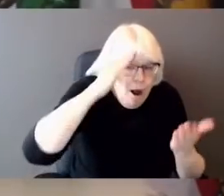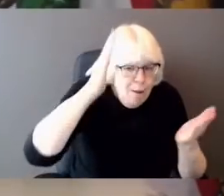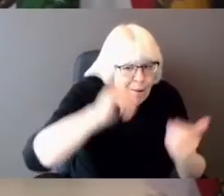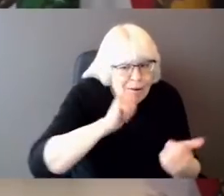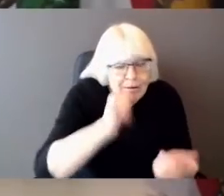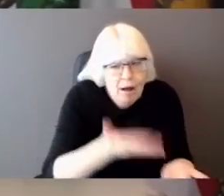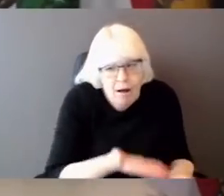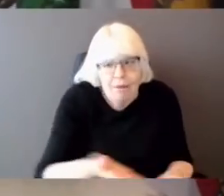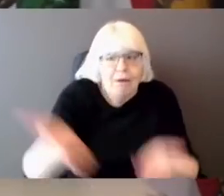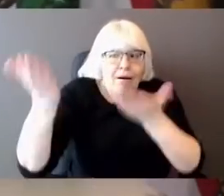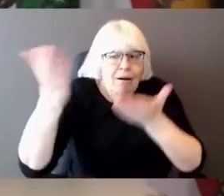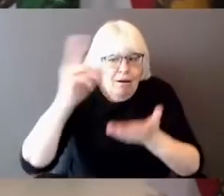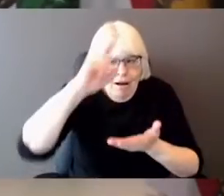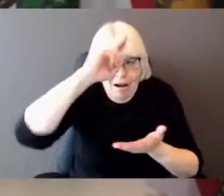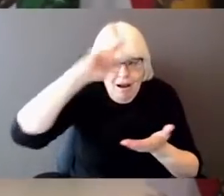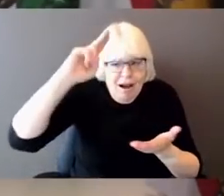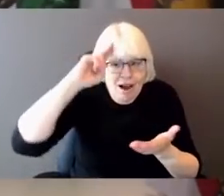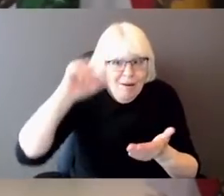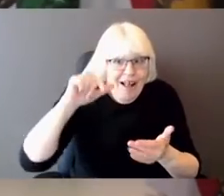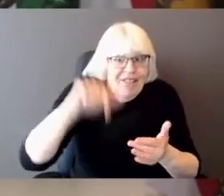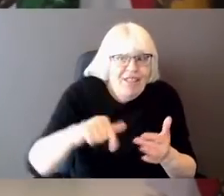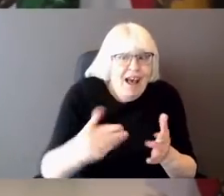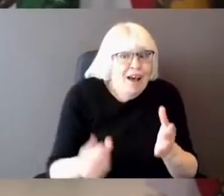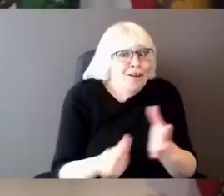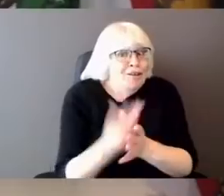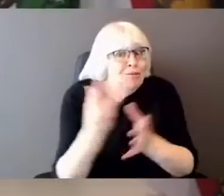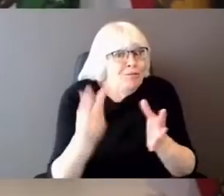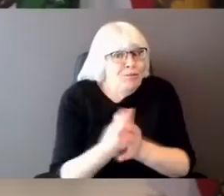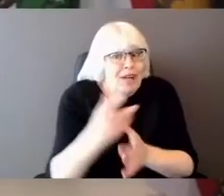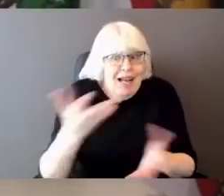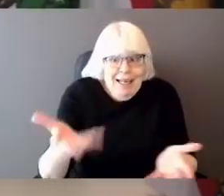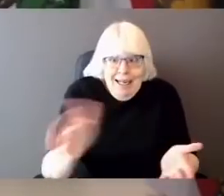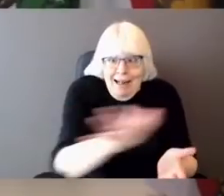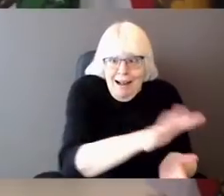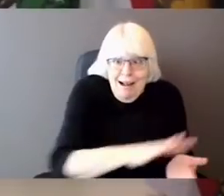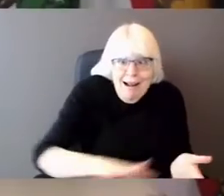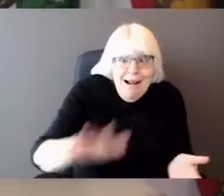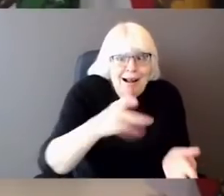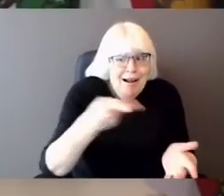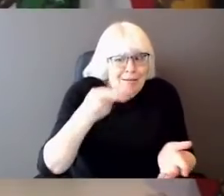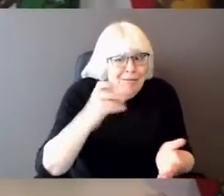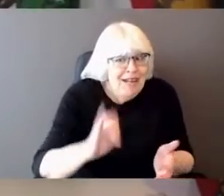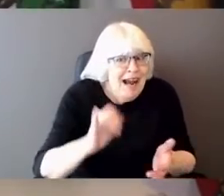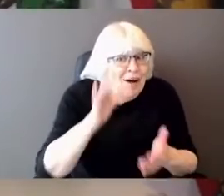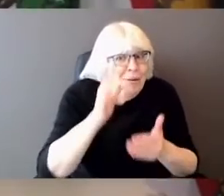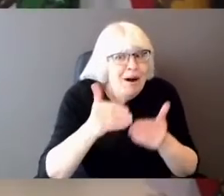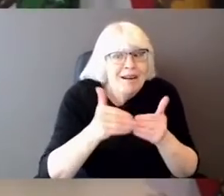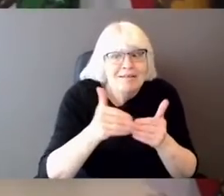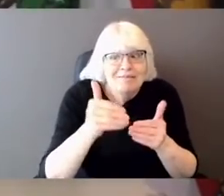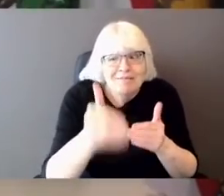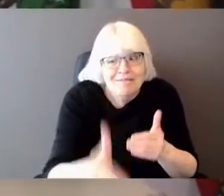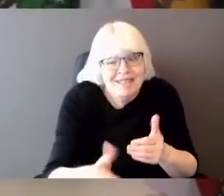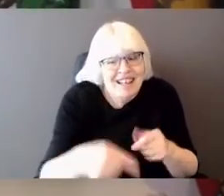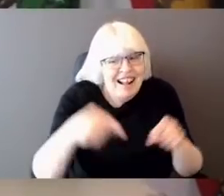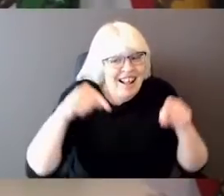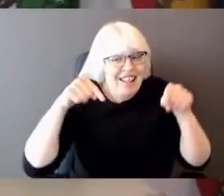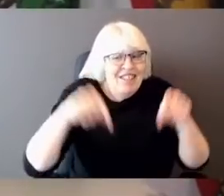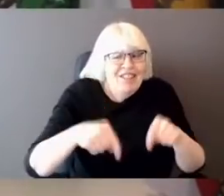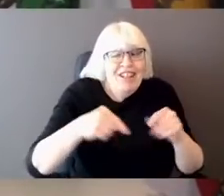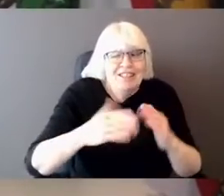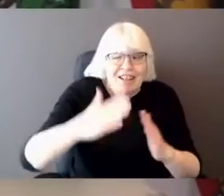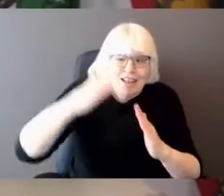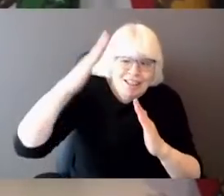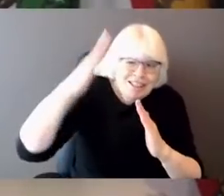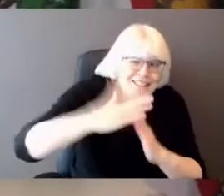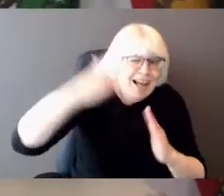which is, by my estimation, not so unbiasedly, the best place in the world to be in the spring. And I want people to